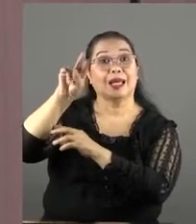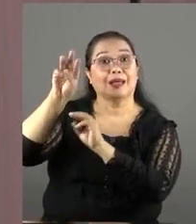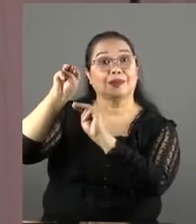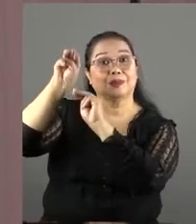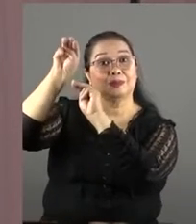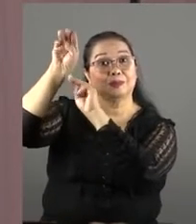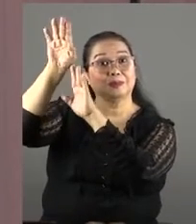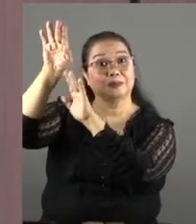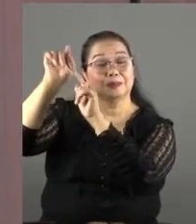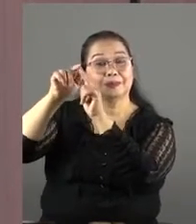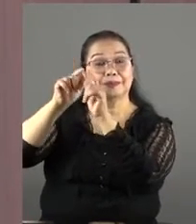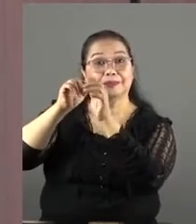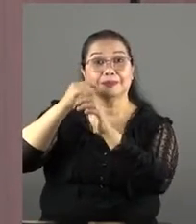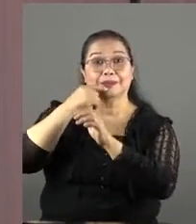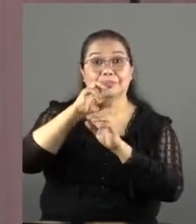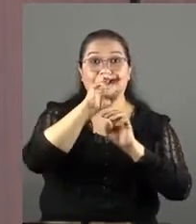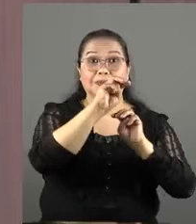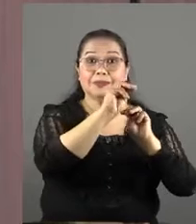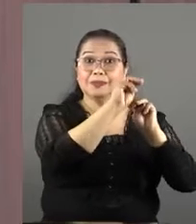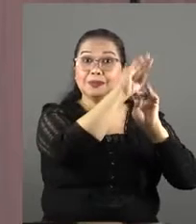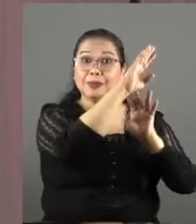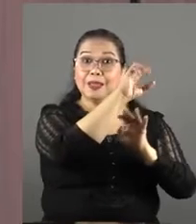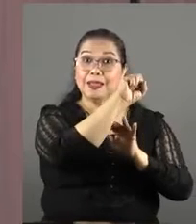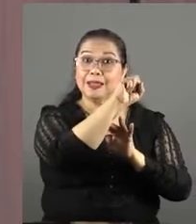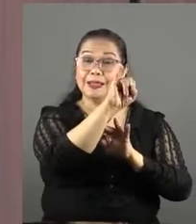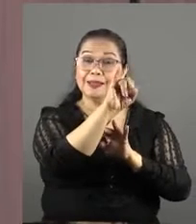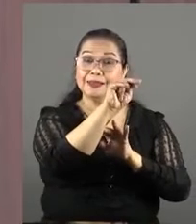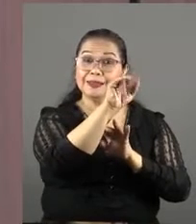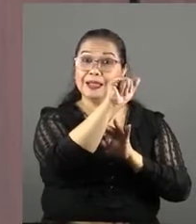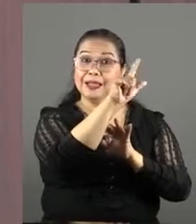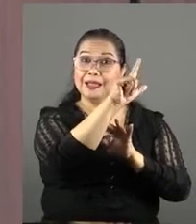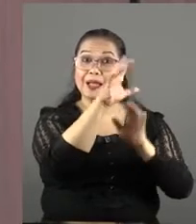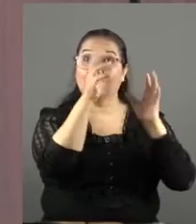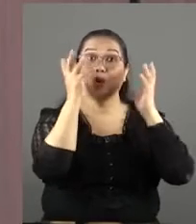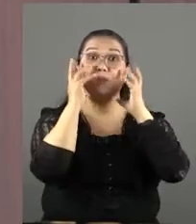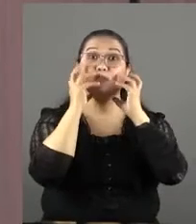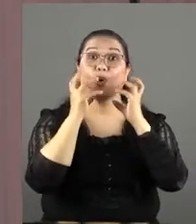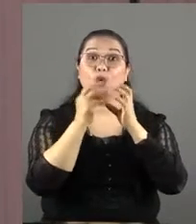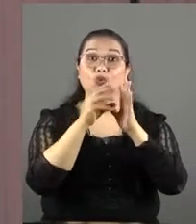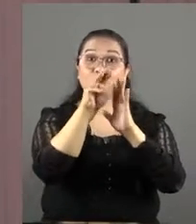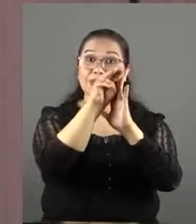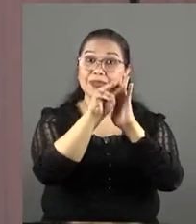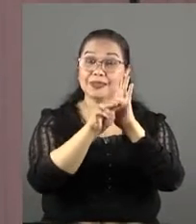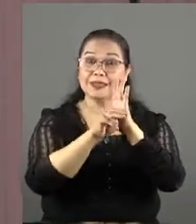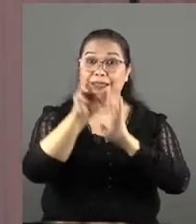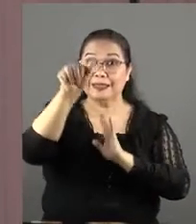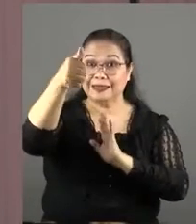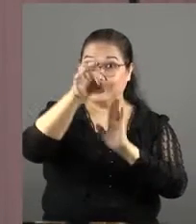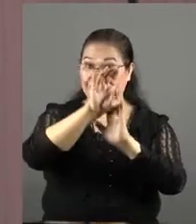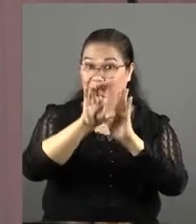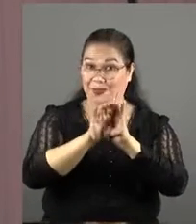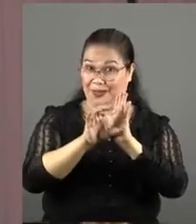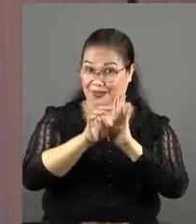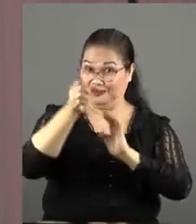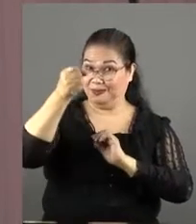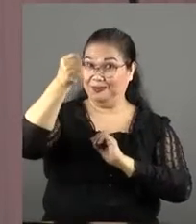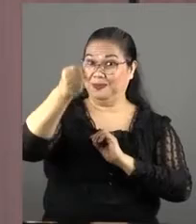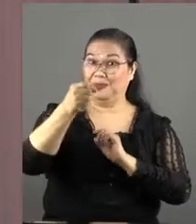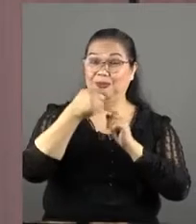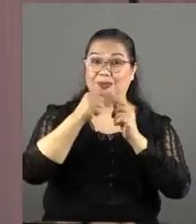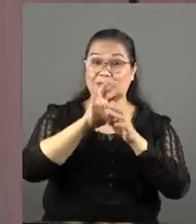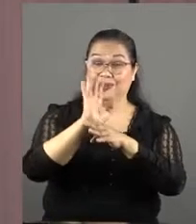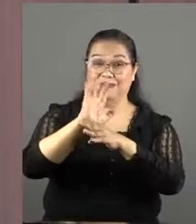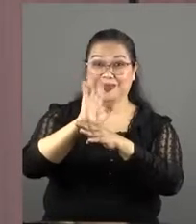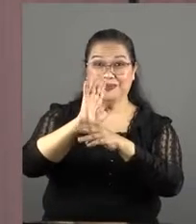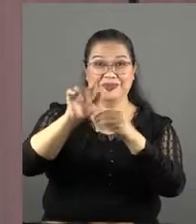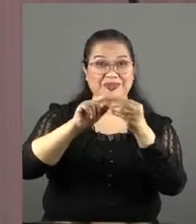is describing Mount Sinai at the time that Moses received the Ten Commandments. Have you ever seen any movie at all about